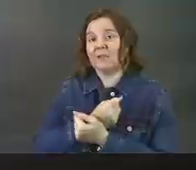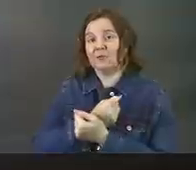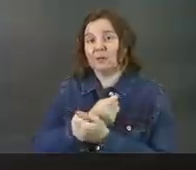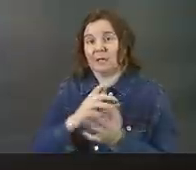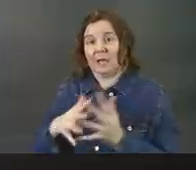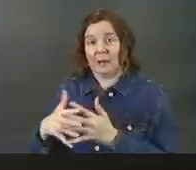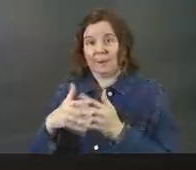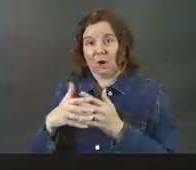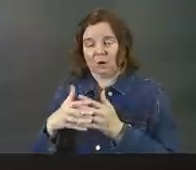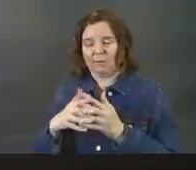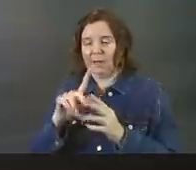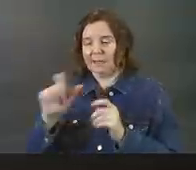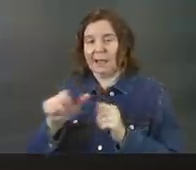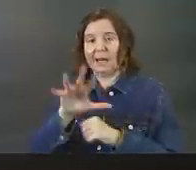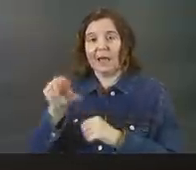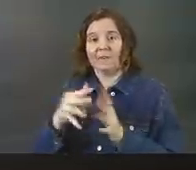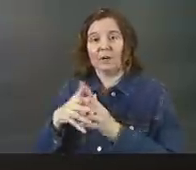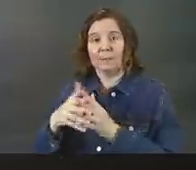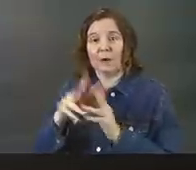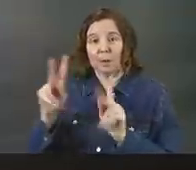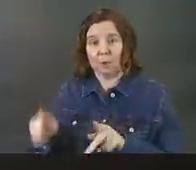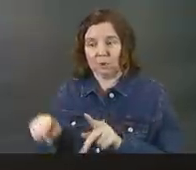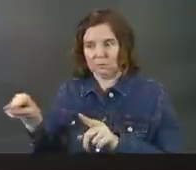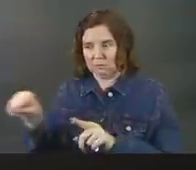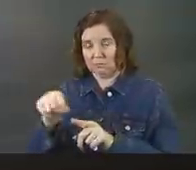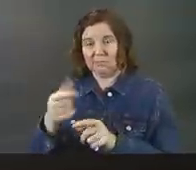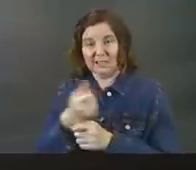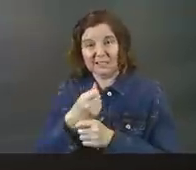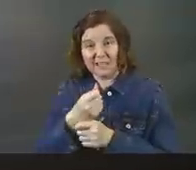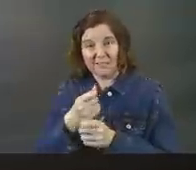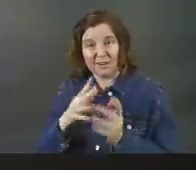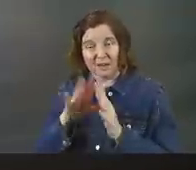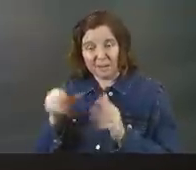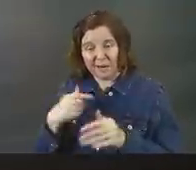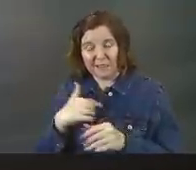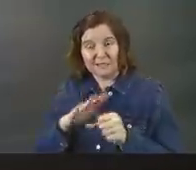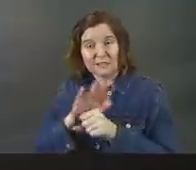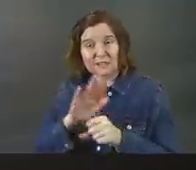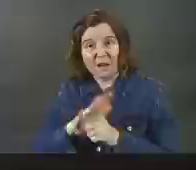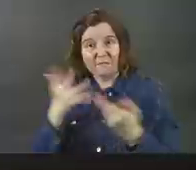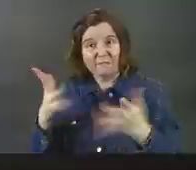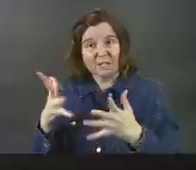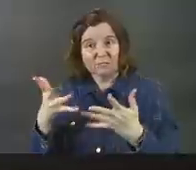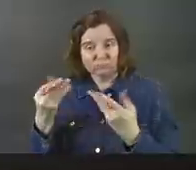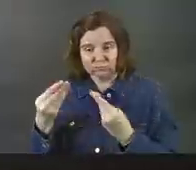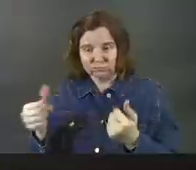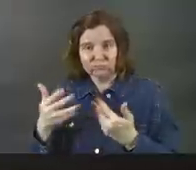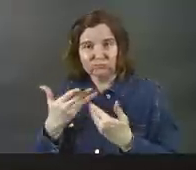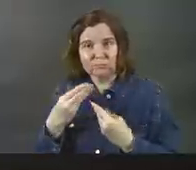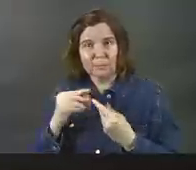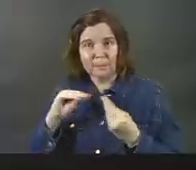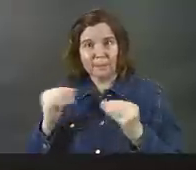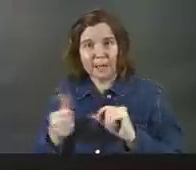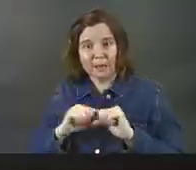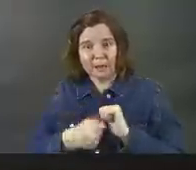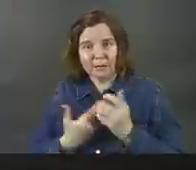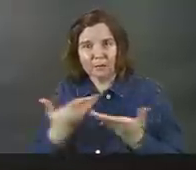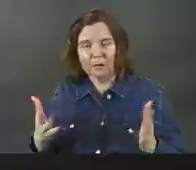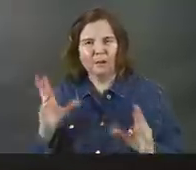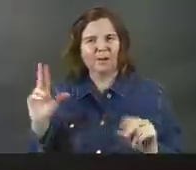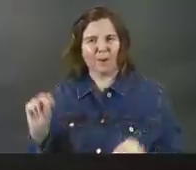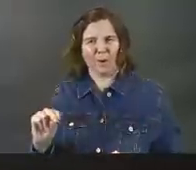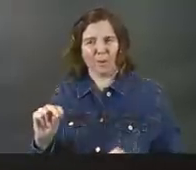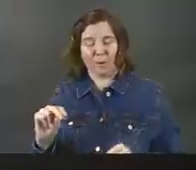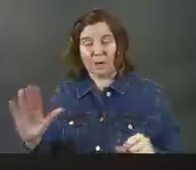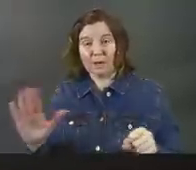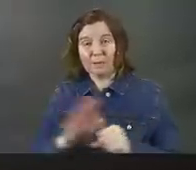America. Okay, ask any African American person if slavery in America has been sufficiently dealt with. No. Has